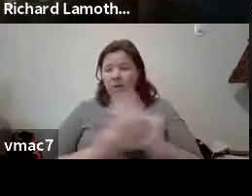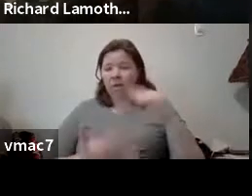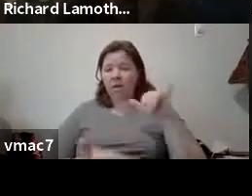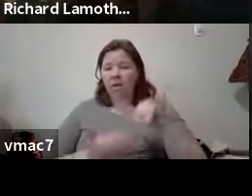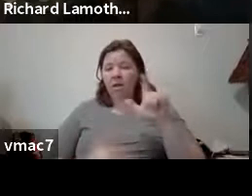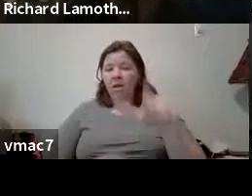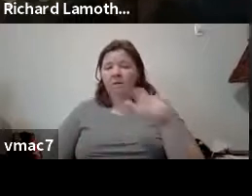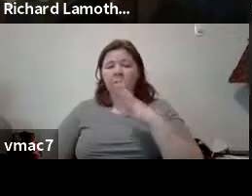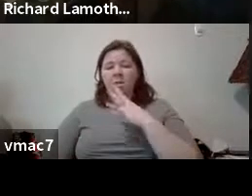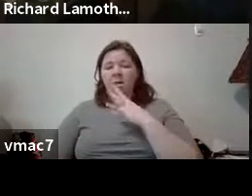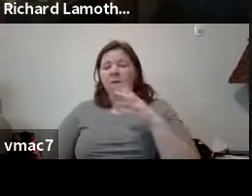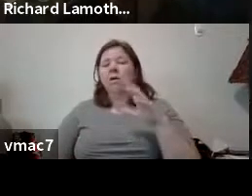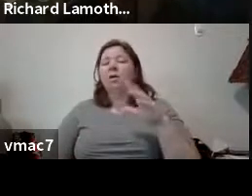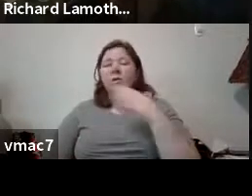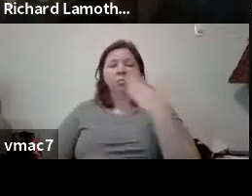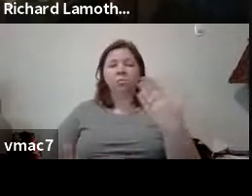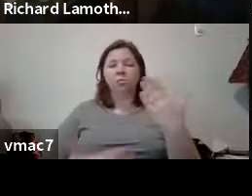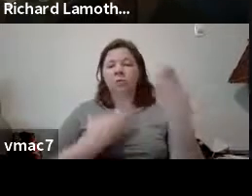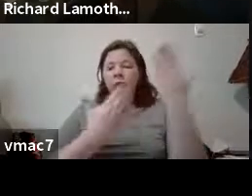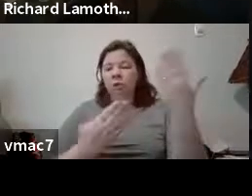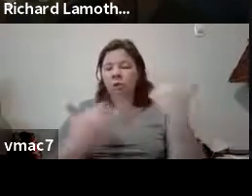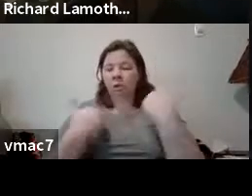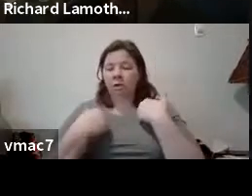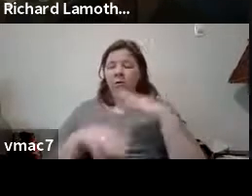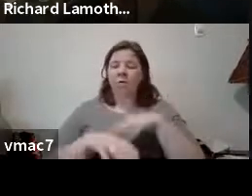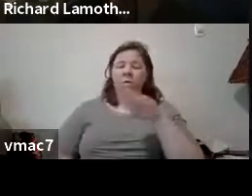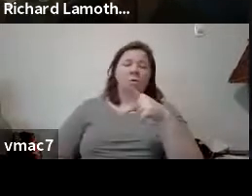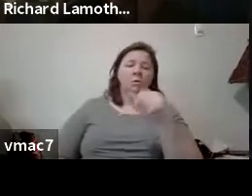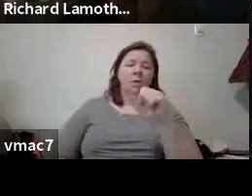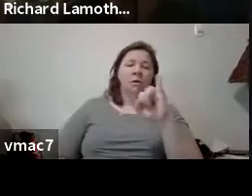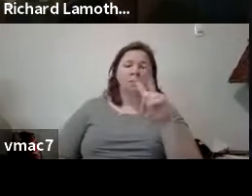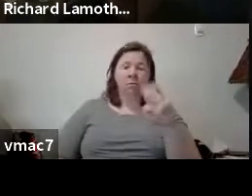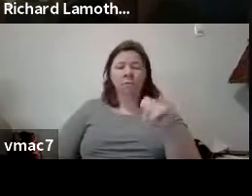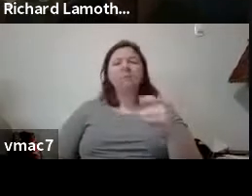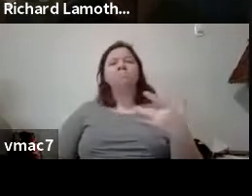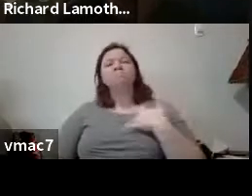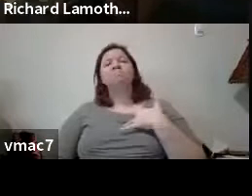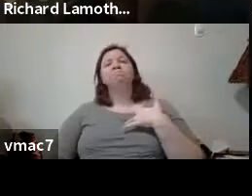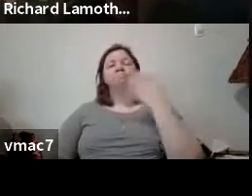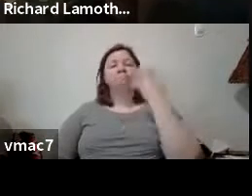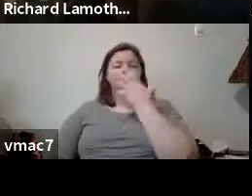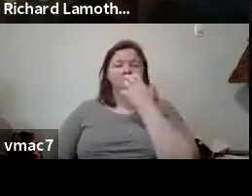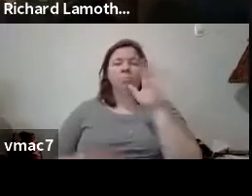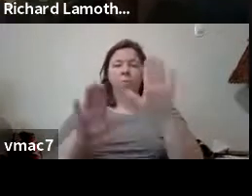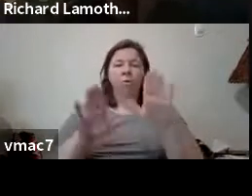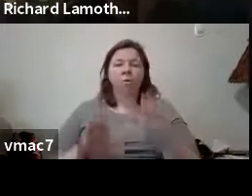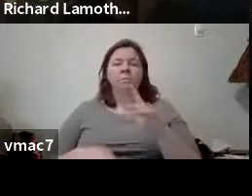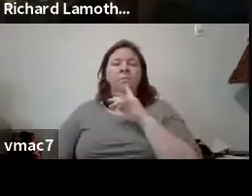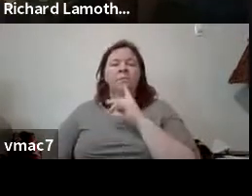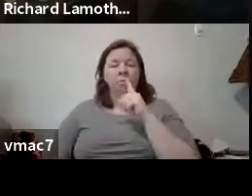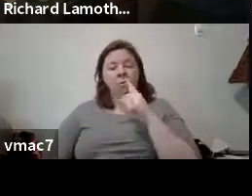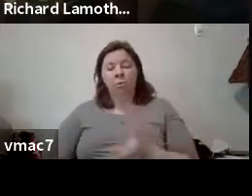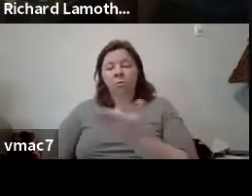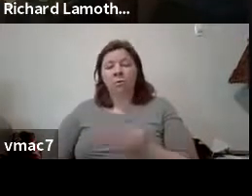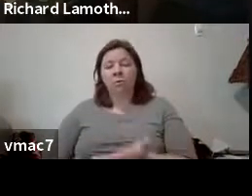say. Great suggestions for ONPASSIVE, and he's taken it to heart. So, you know, it's really awesome. So it's just proof that Ash